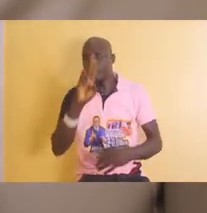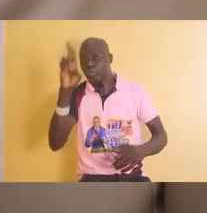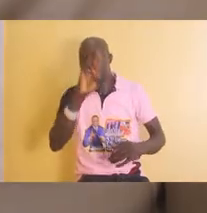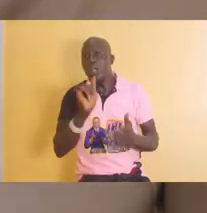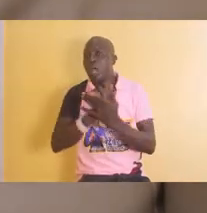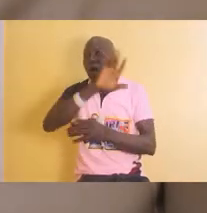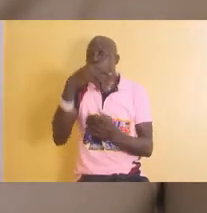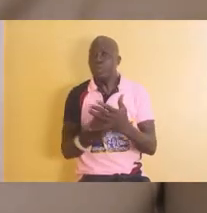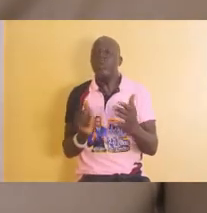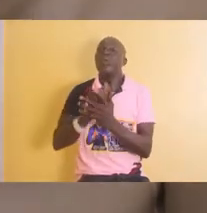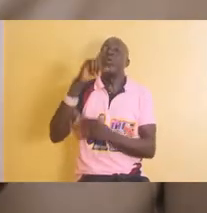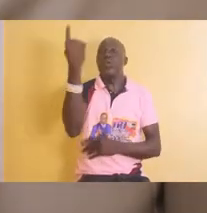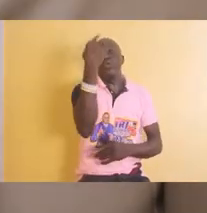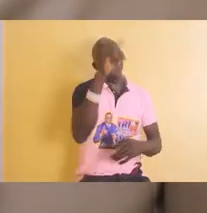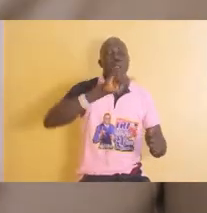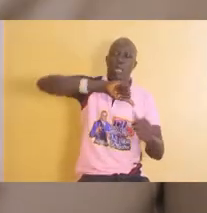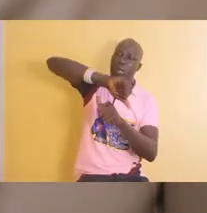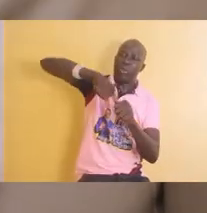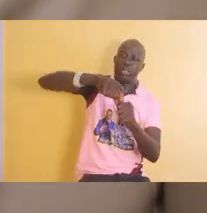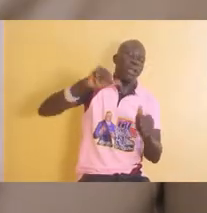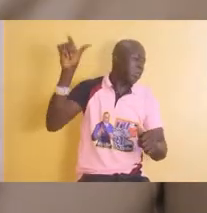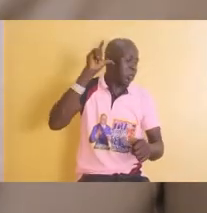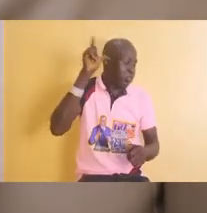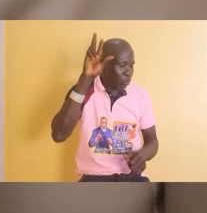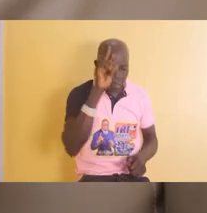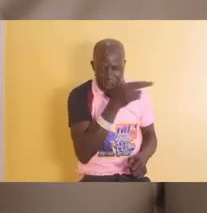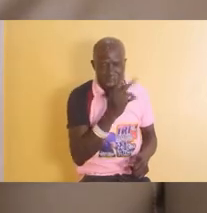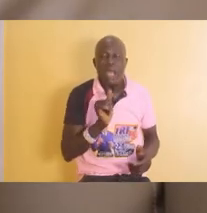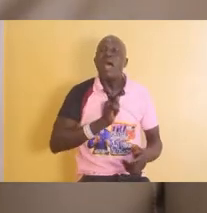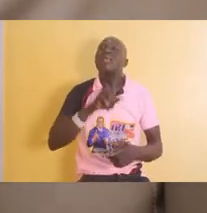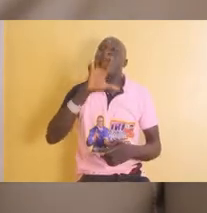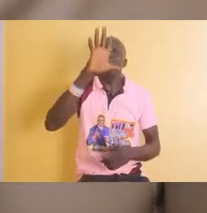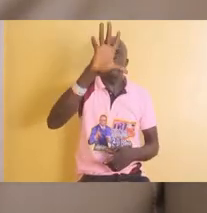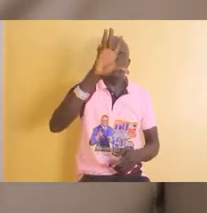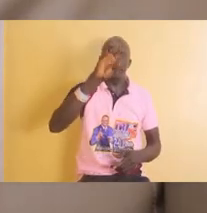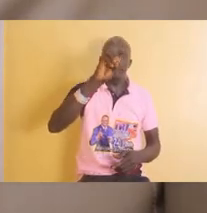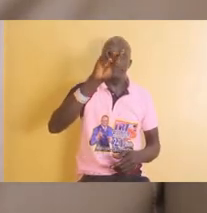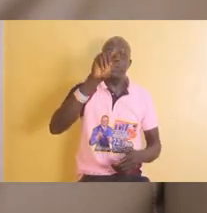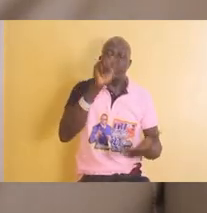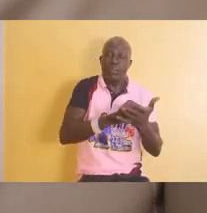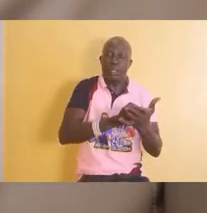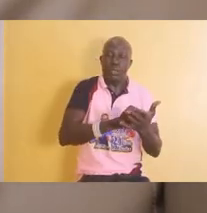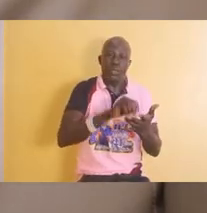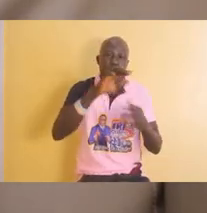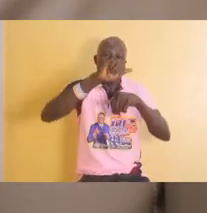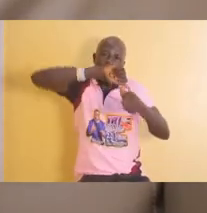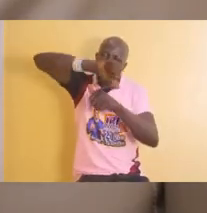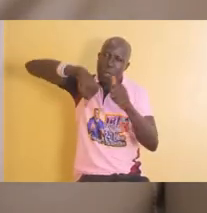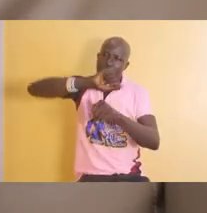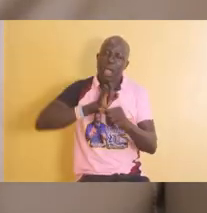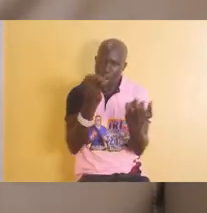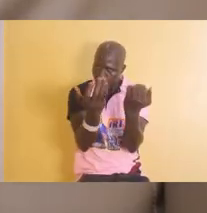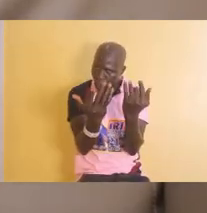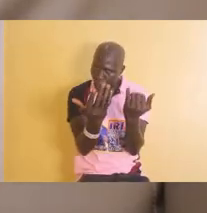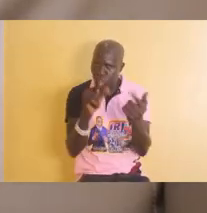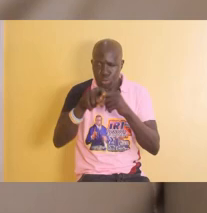be using it o wa ku ororo help for me sir this is to me mo ni 50,000 oro wa le I said we have 50,000 ore ti e ko wa gba ti e lo